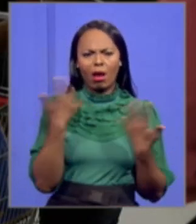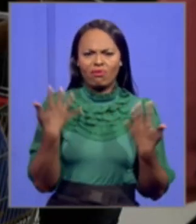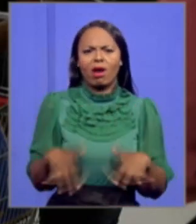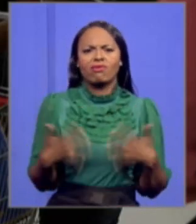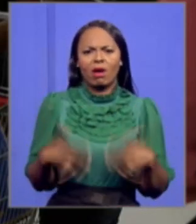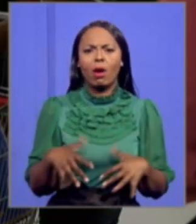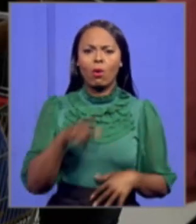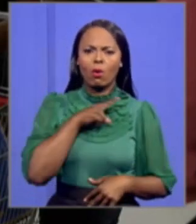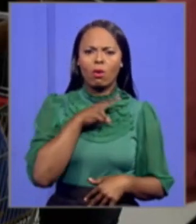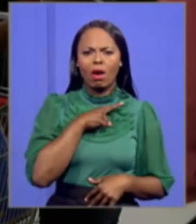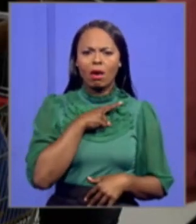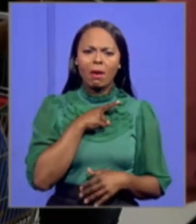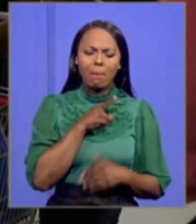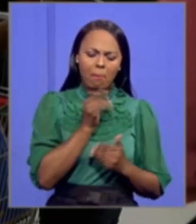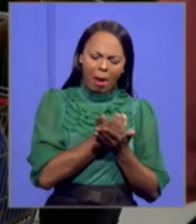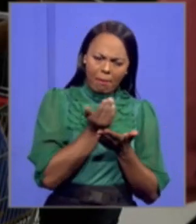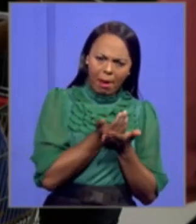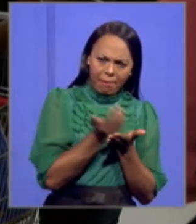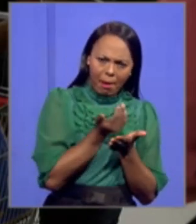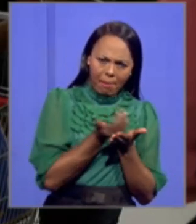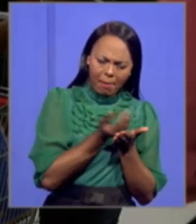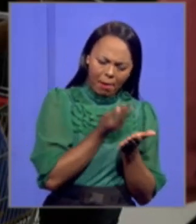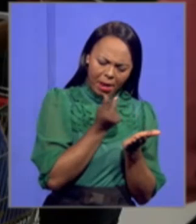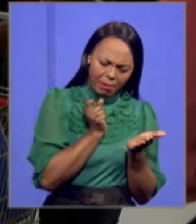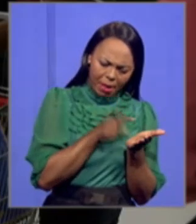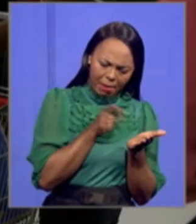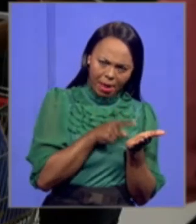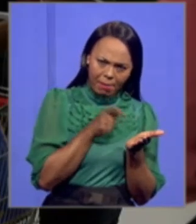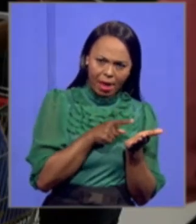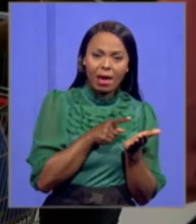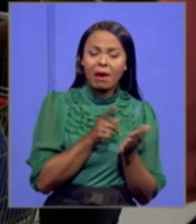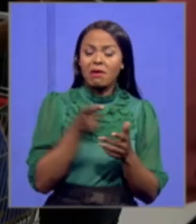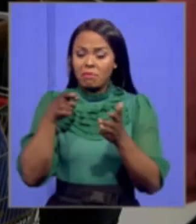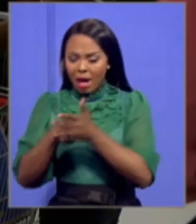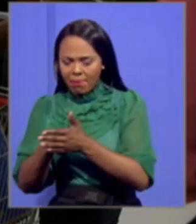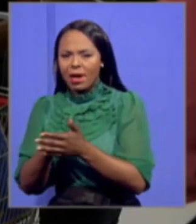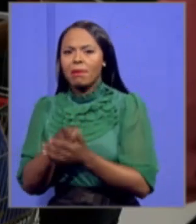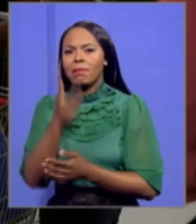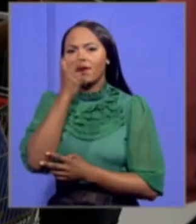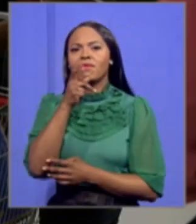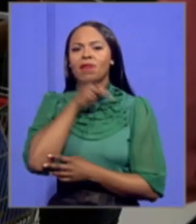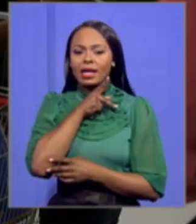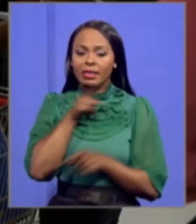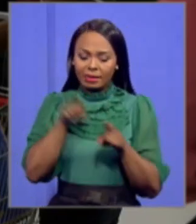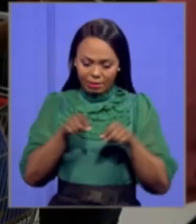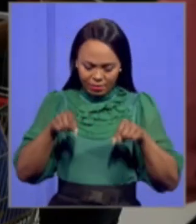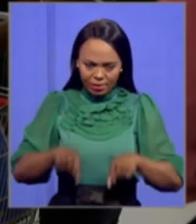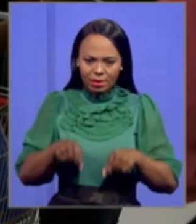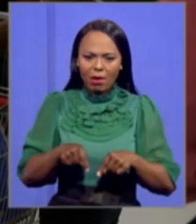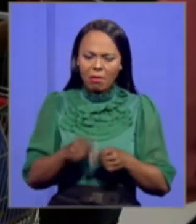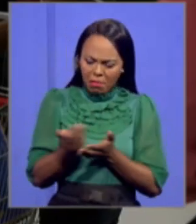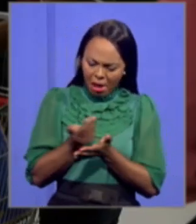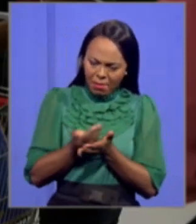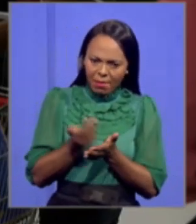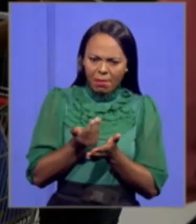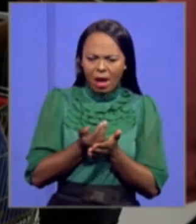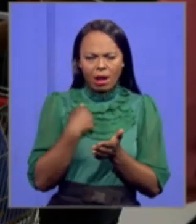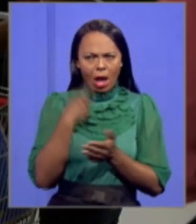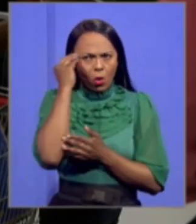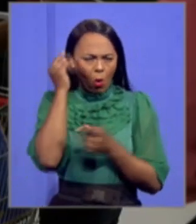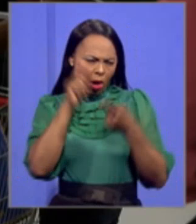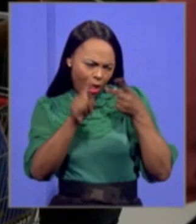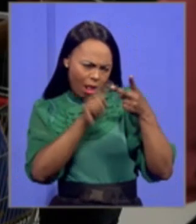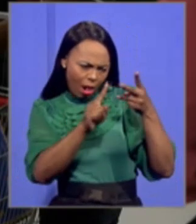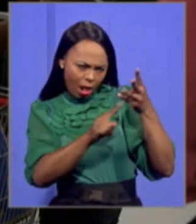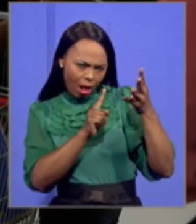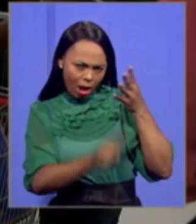ngwaga ke save tšhelete ke tseba gore o na le se ke se nyakang ka Black Friday then le gona bjanong ke setse ke di makile dilo tse ke di nyakang ke a tseba gore ko